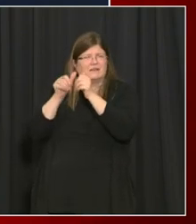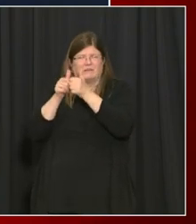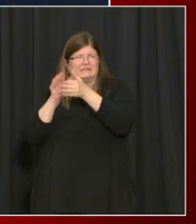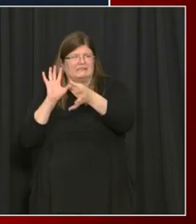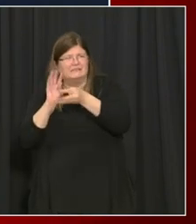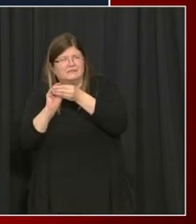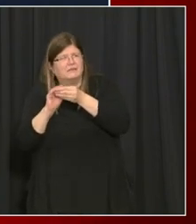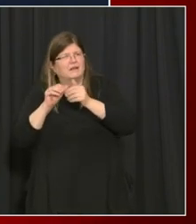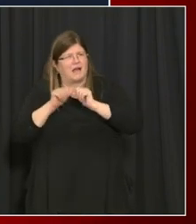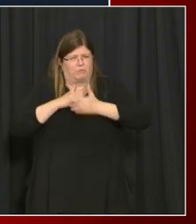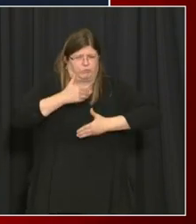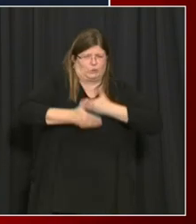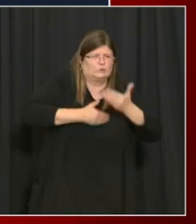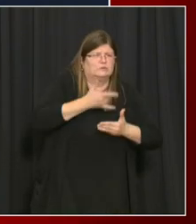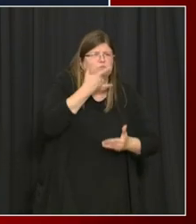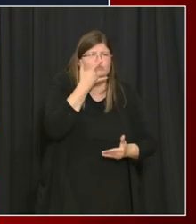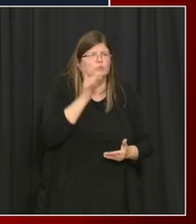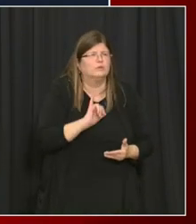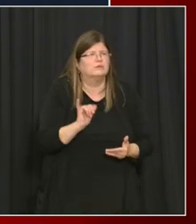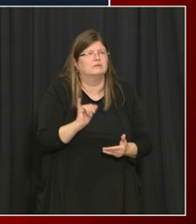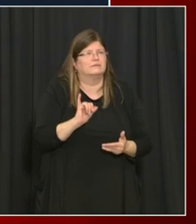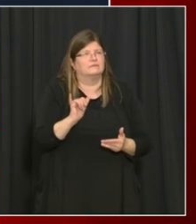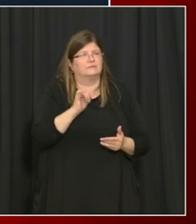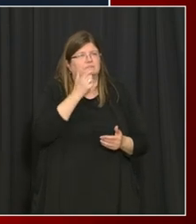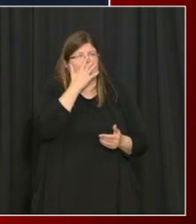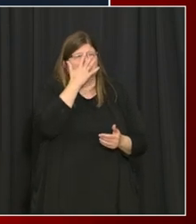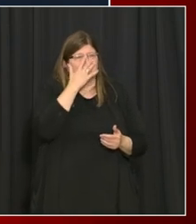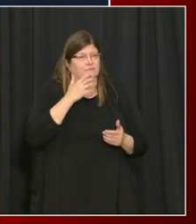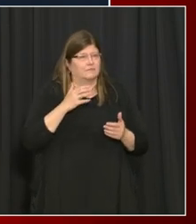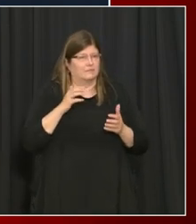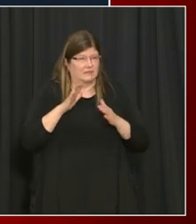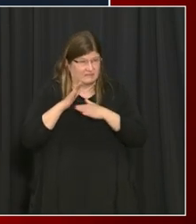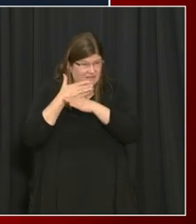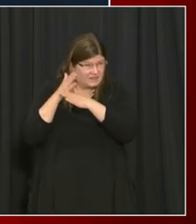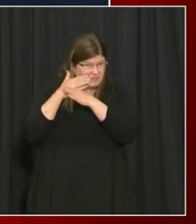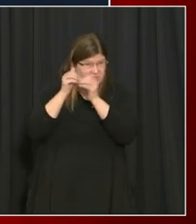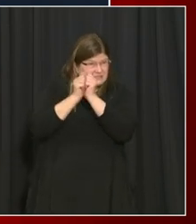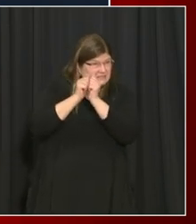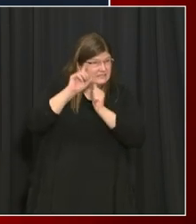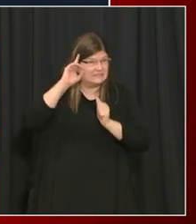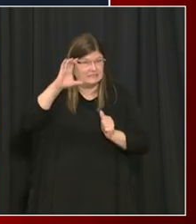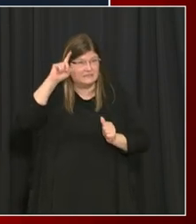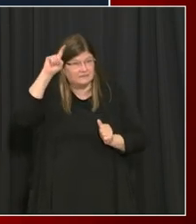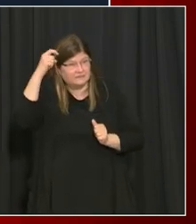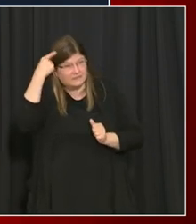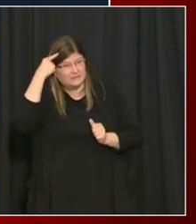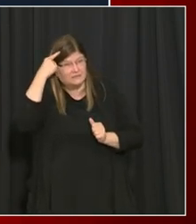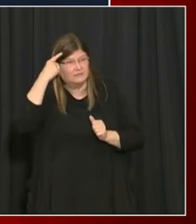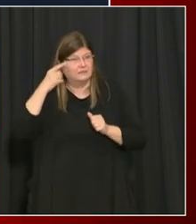will the process look like for potentially sharing that with the district if contact tracing comes up?